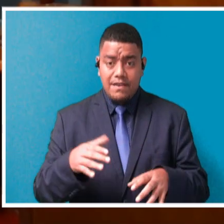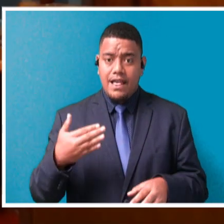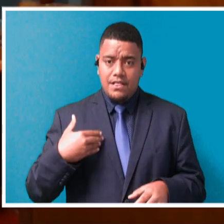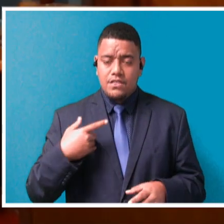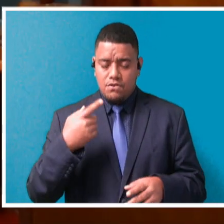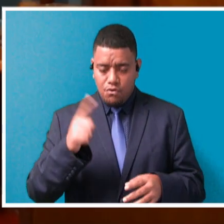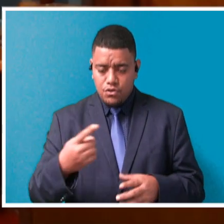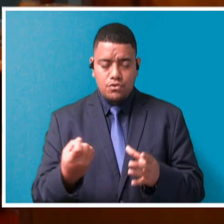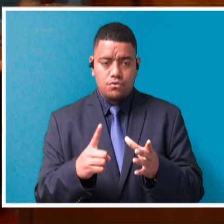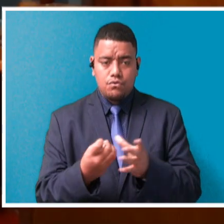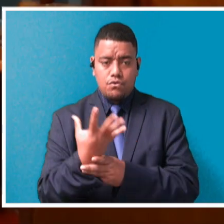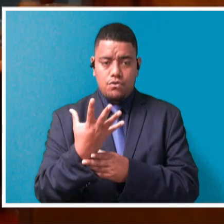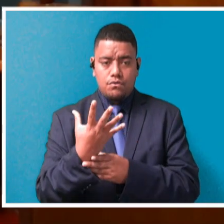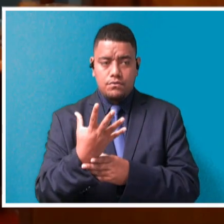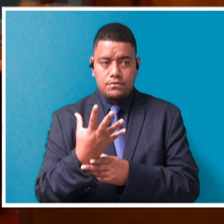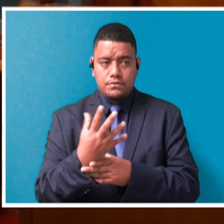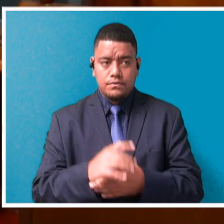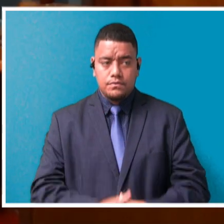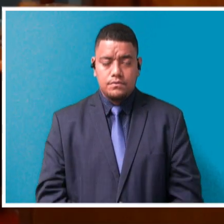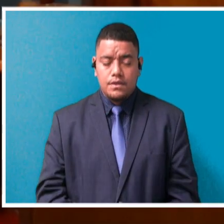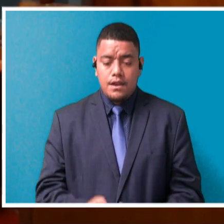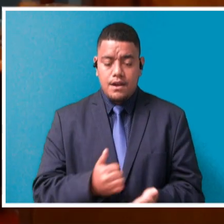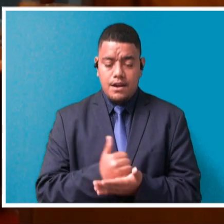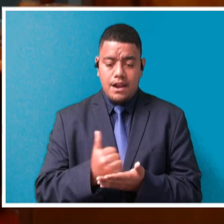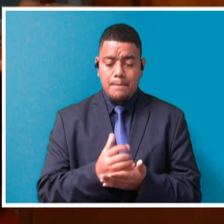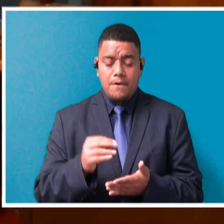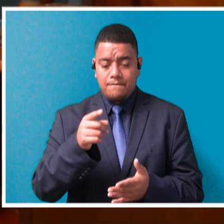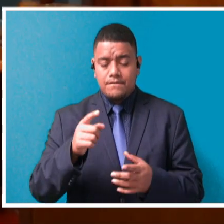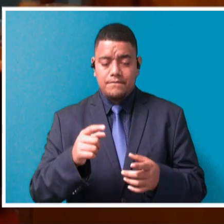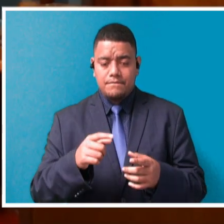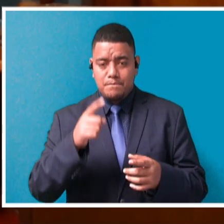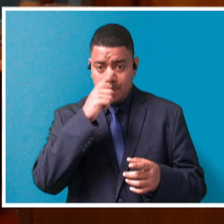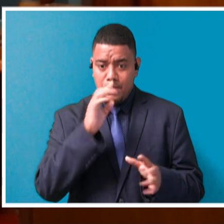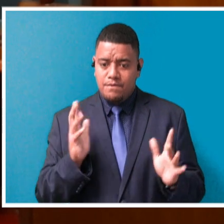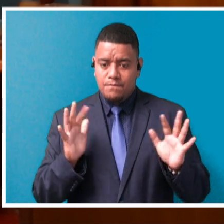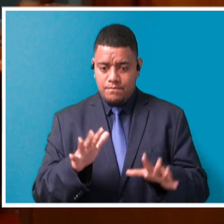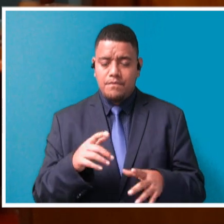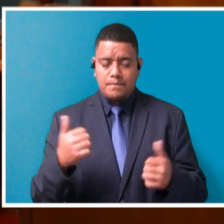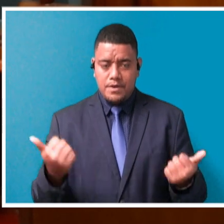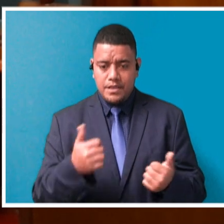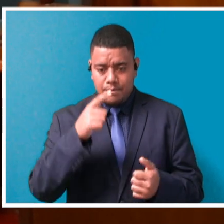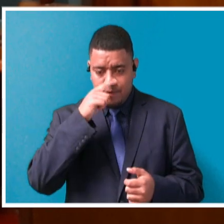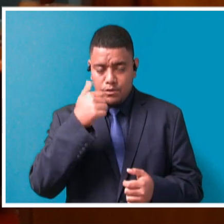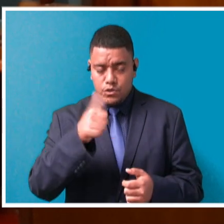growing. And the number of its clients keep increasing.